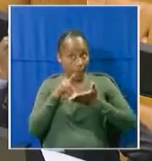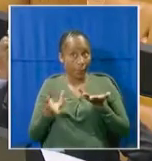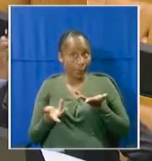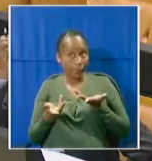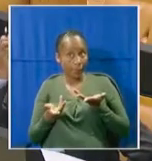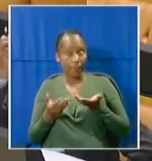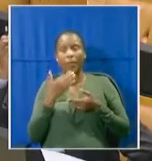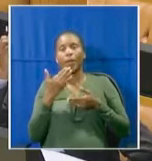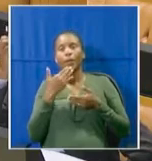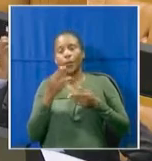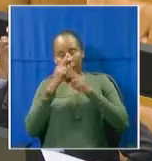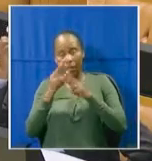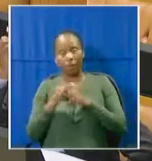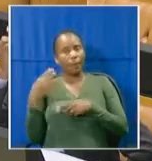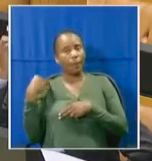Minister.